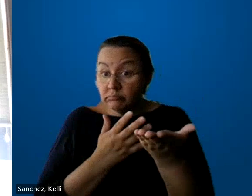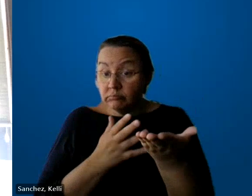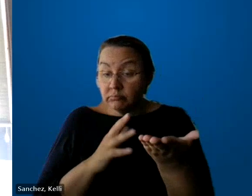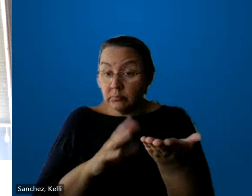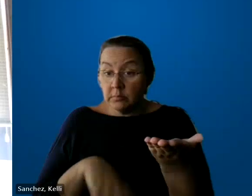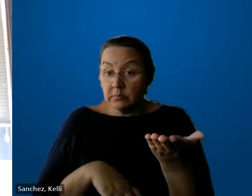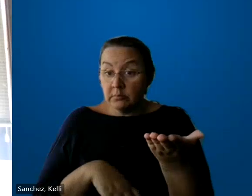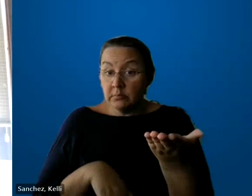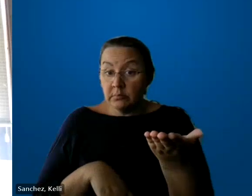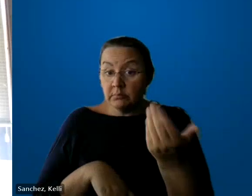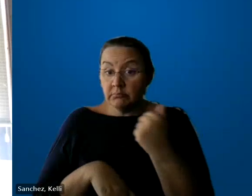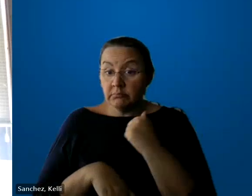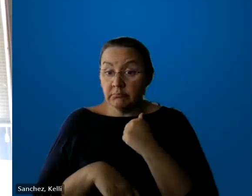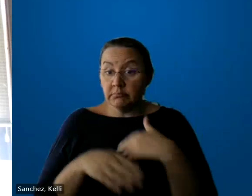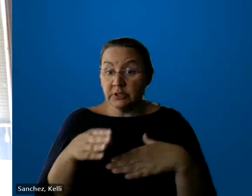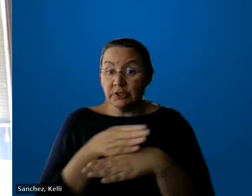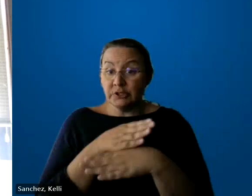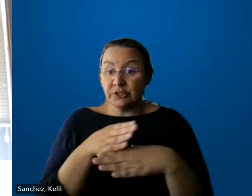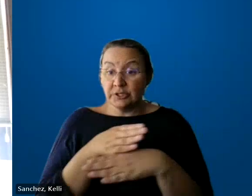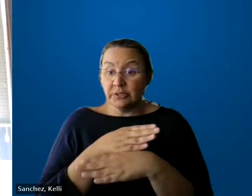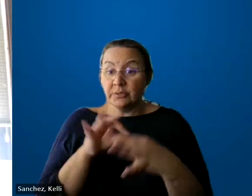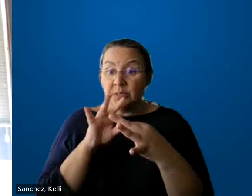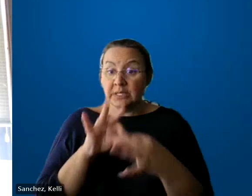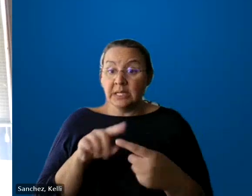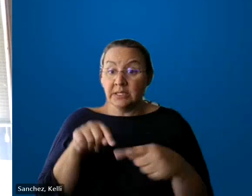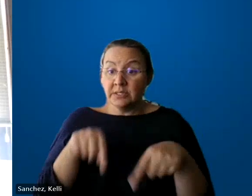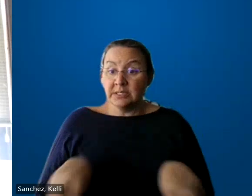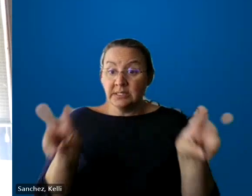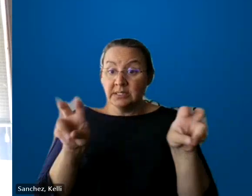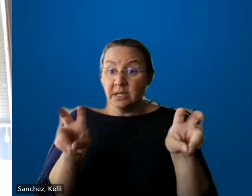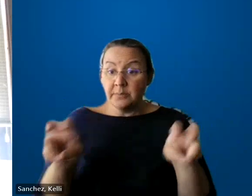Anything that you would like to share in regards to this topic?